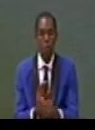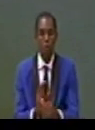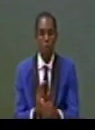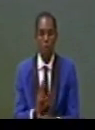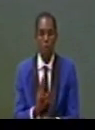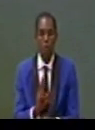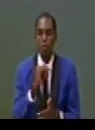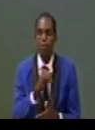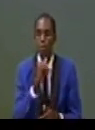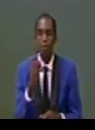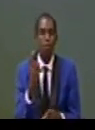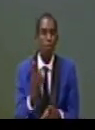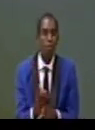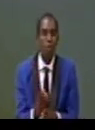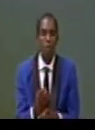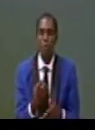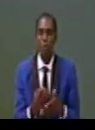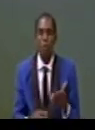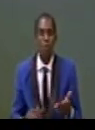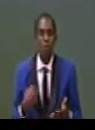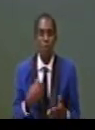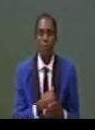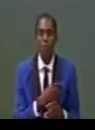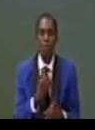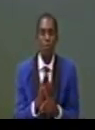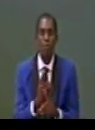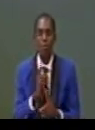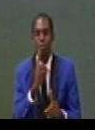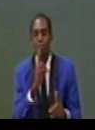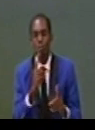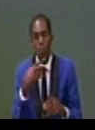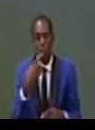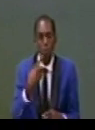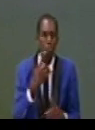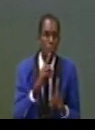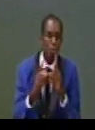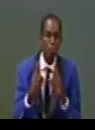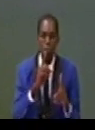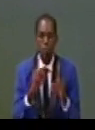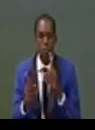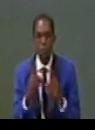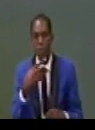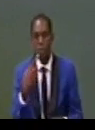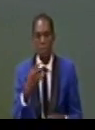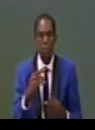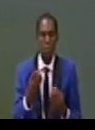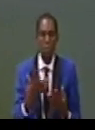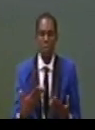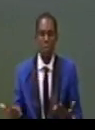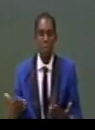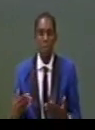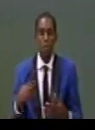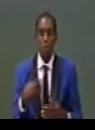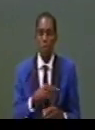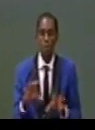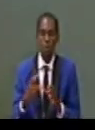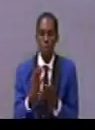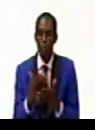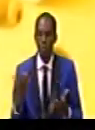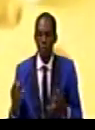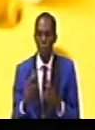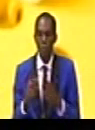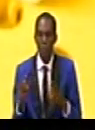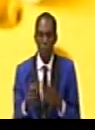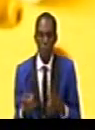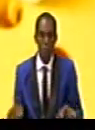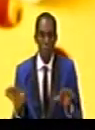just rambling or just talking or whatever. We're doing something very, very definite. If we do this thing as the Lord